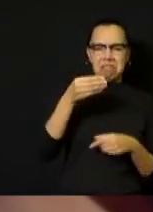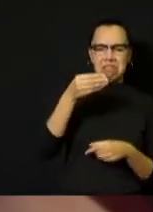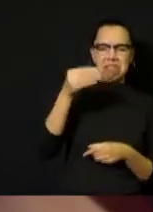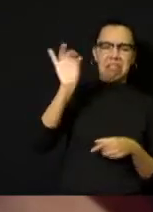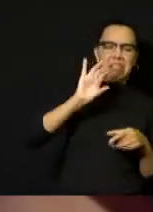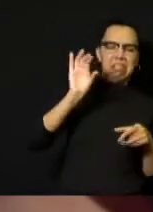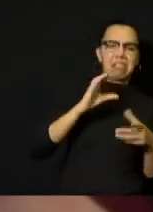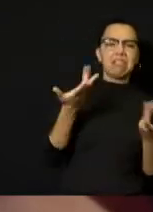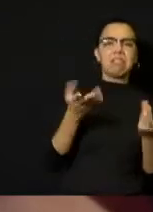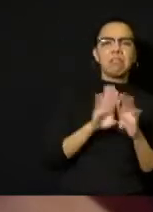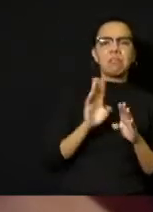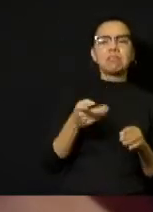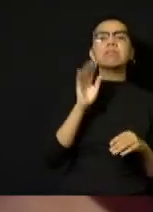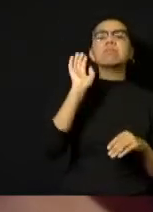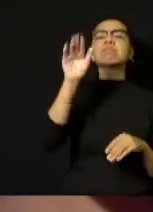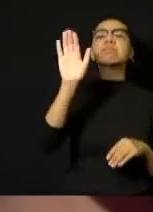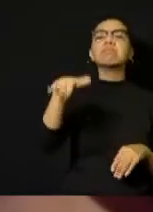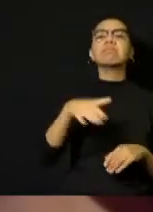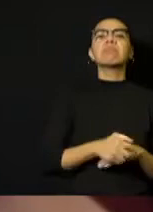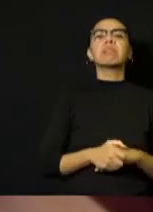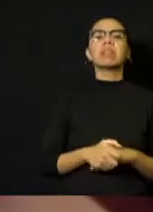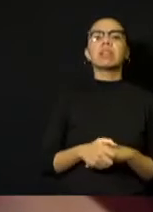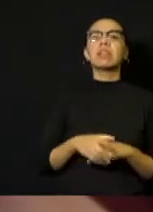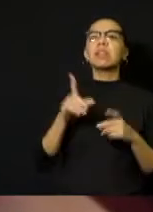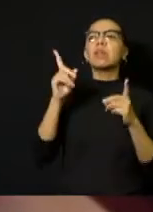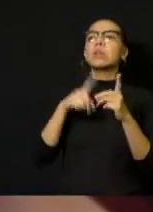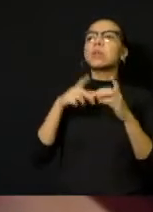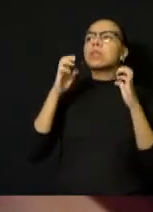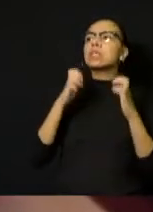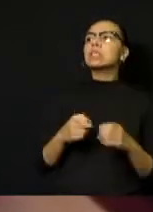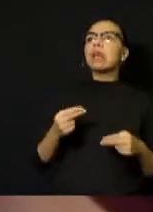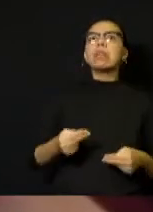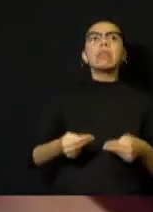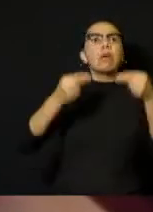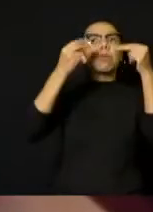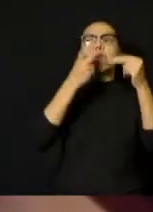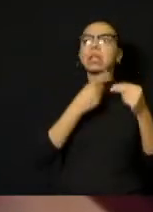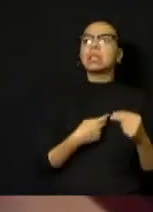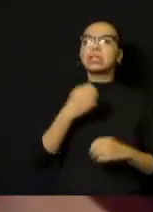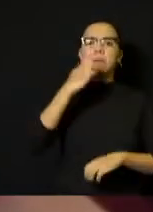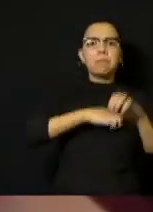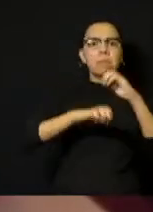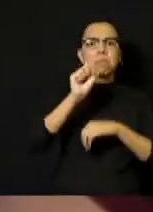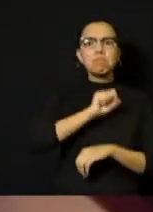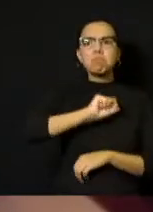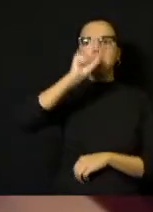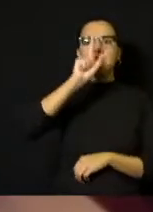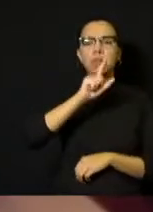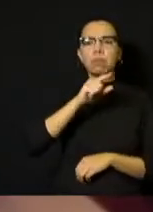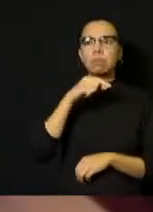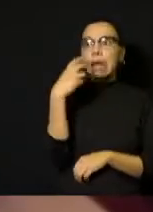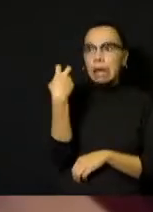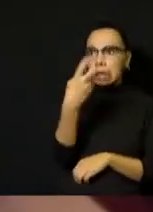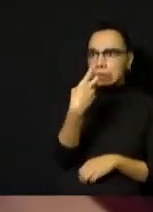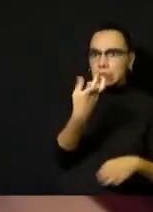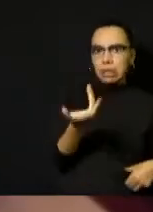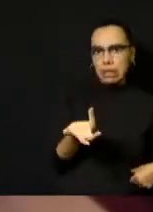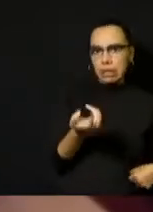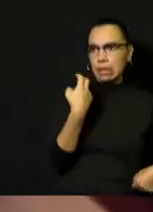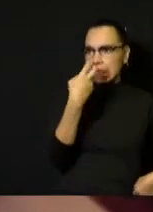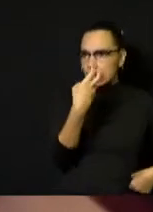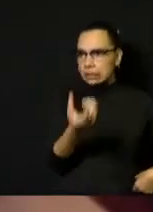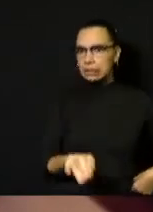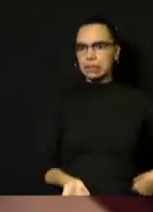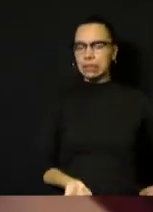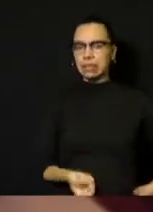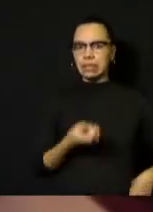an engineer. How am I going to sell these little bags? And I asked my Tocayo, where's this big business yours?